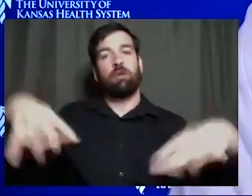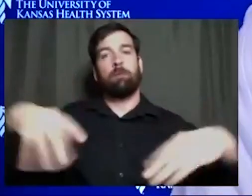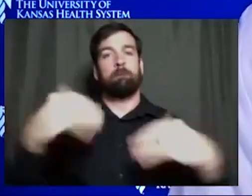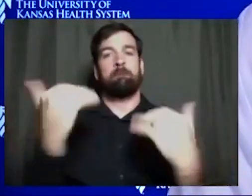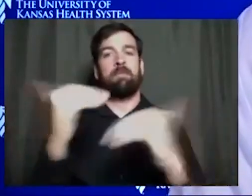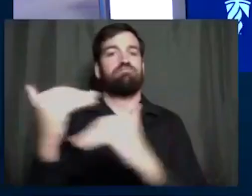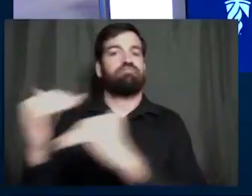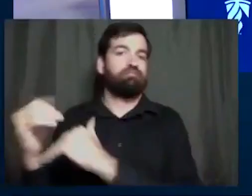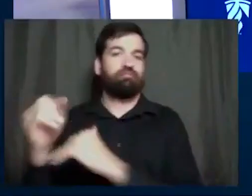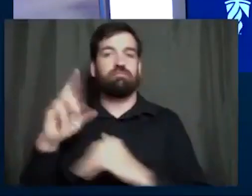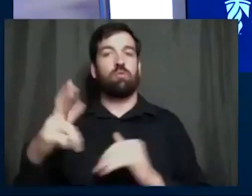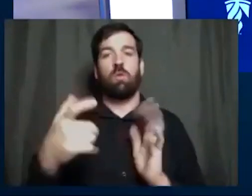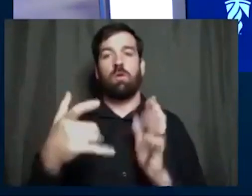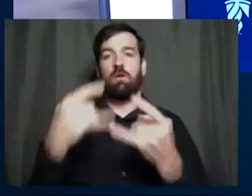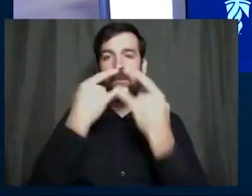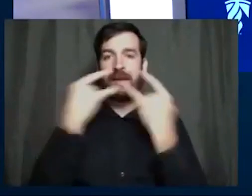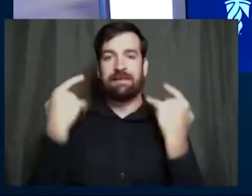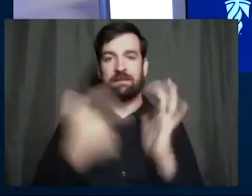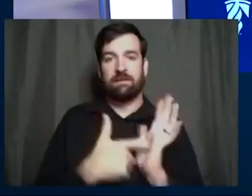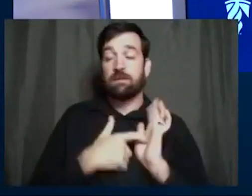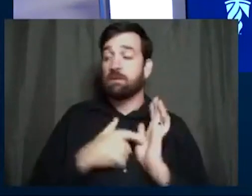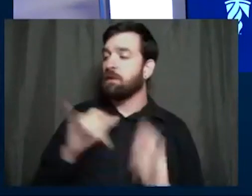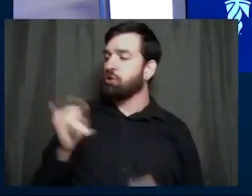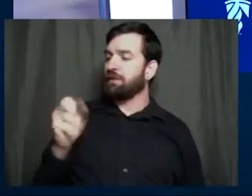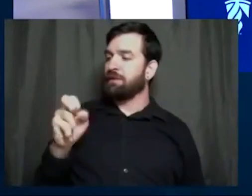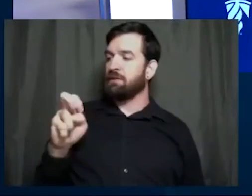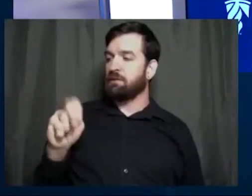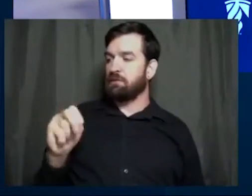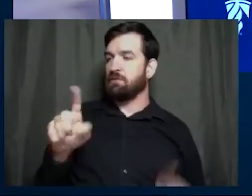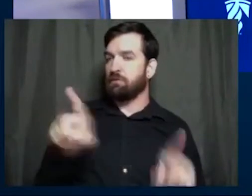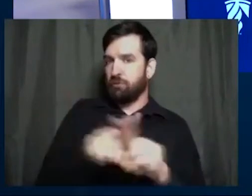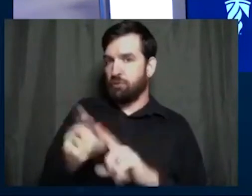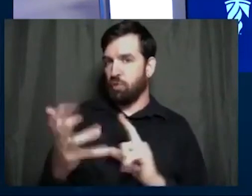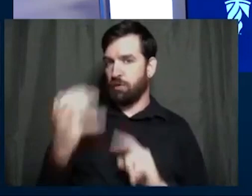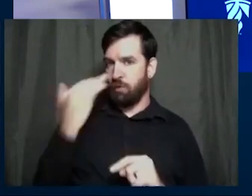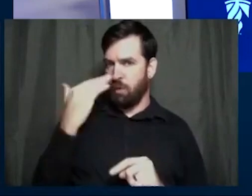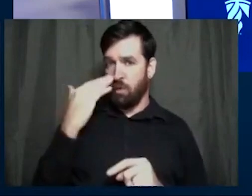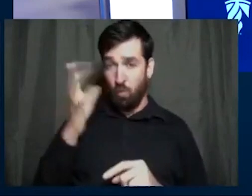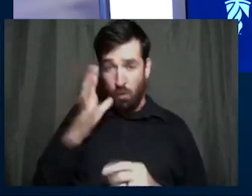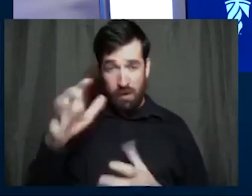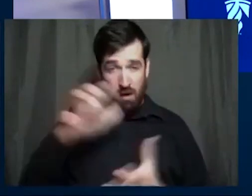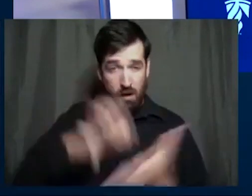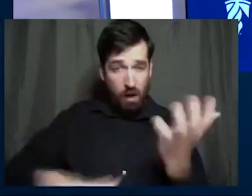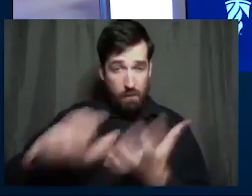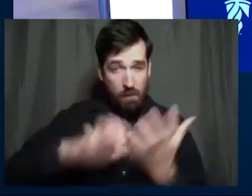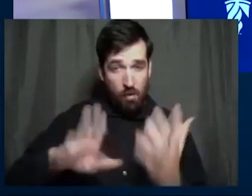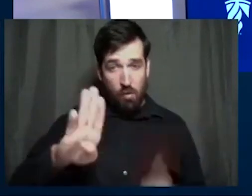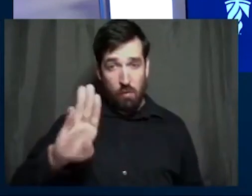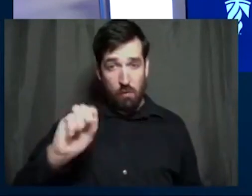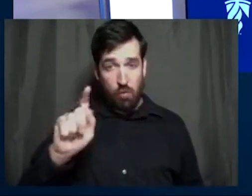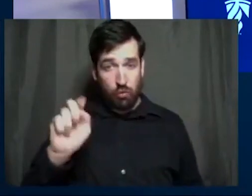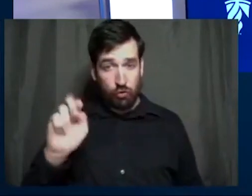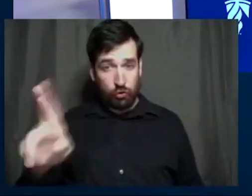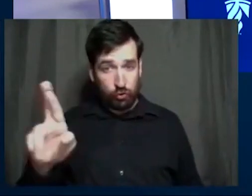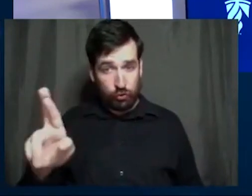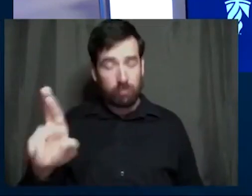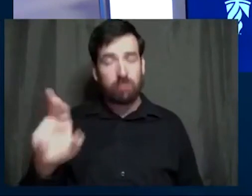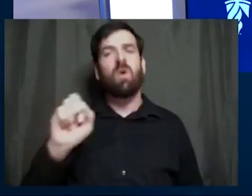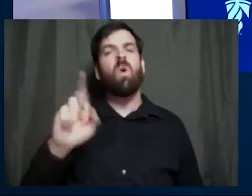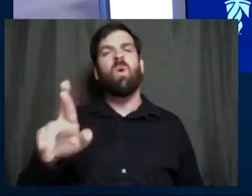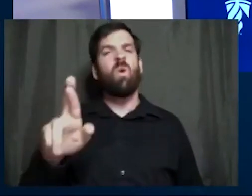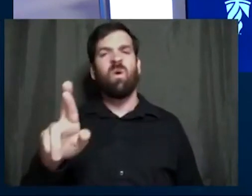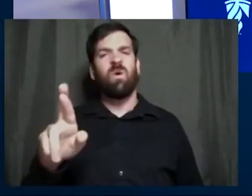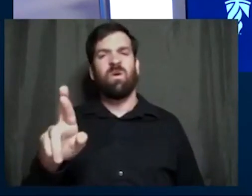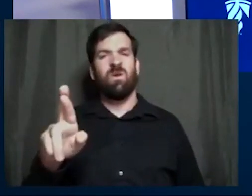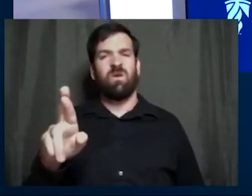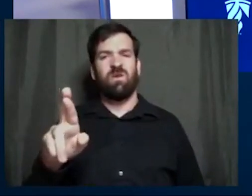at that time. Jason also wants to know, will there be any combo booster flu shots, or will people just be getting them at the same time? Yeah. What's